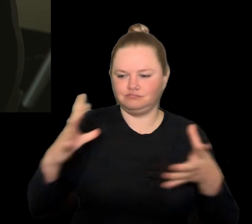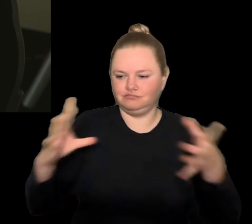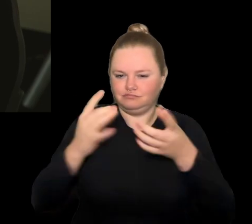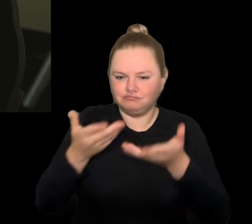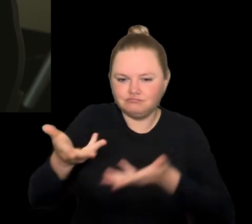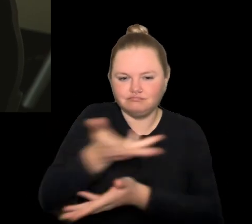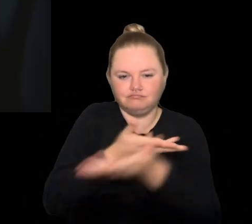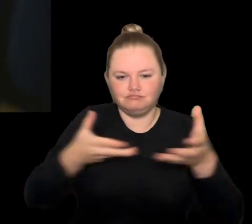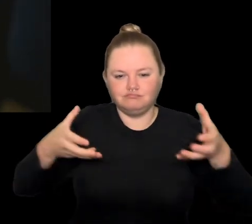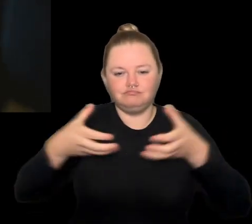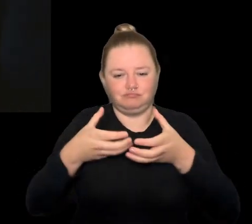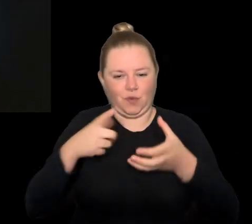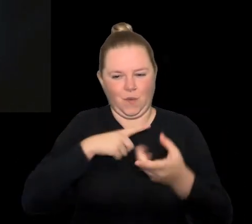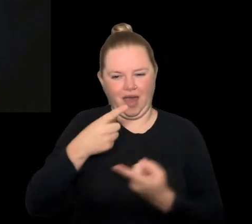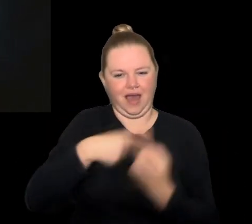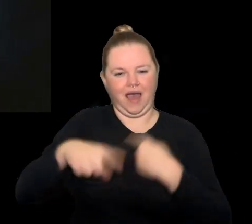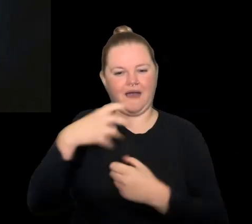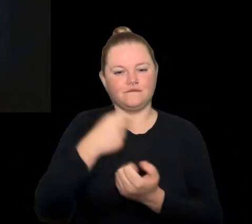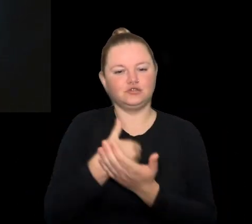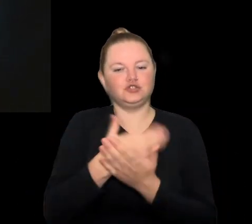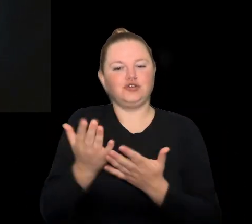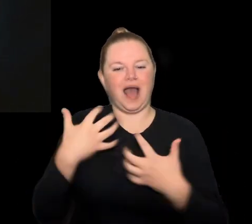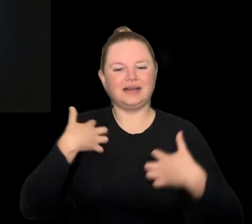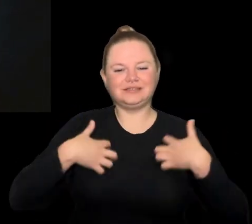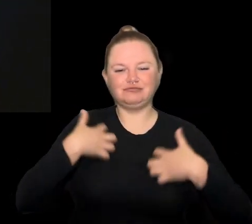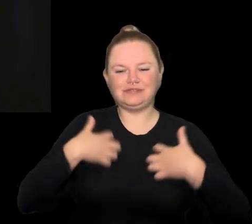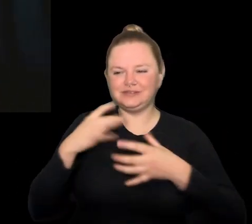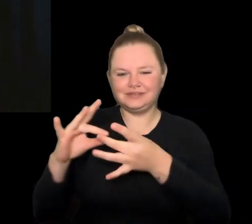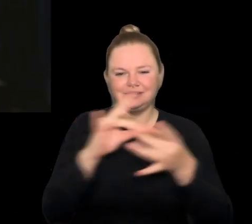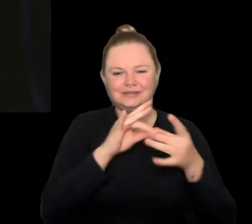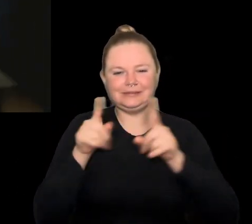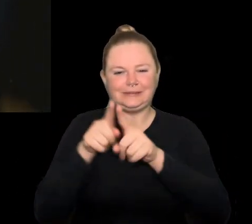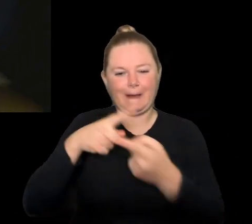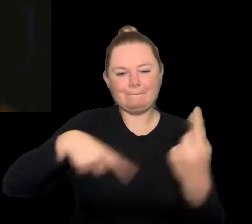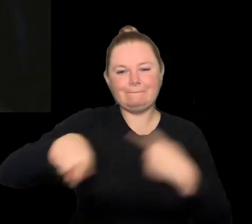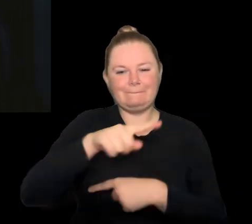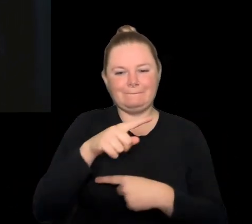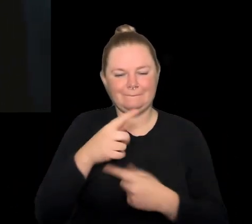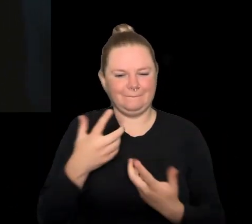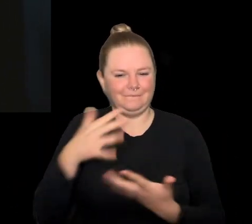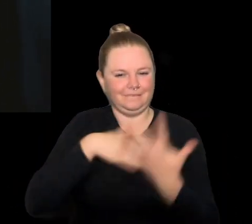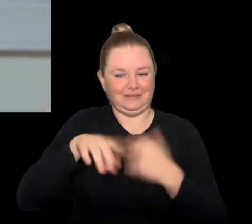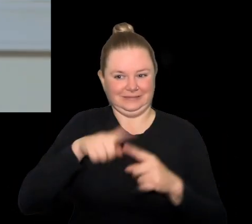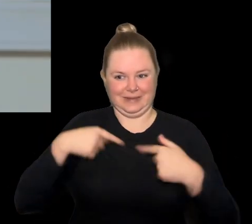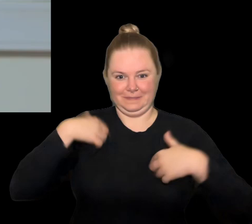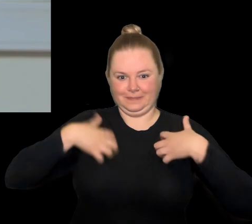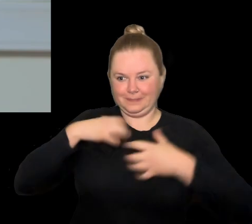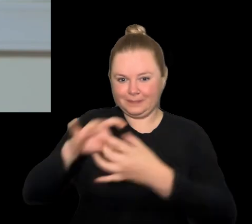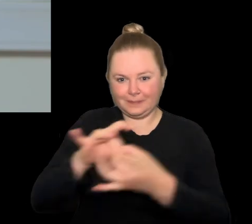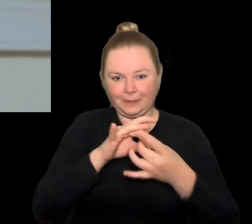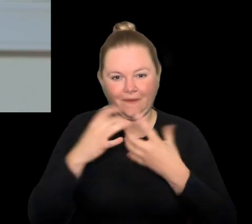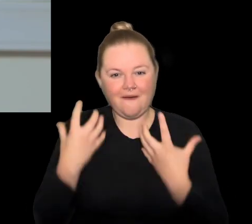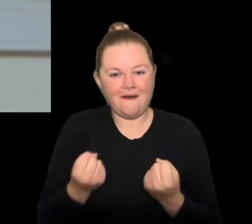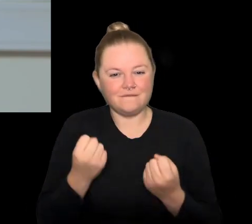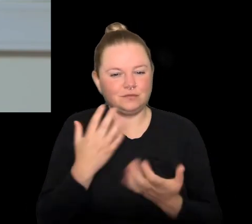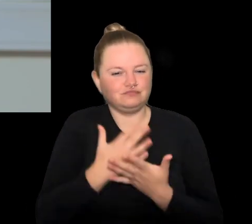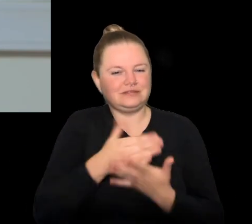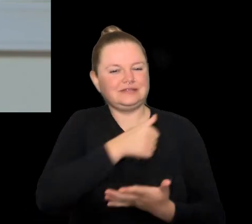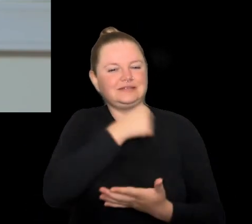shared interests, they probably wouldn't mix otherwise, so that's cool. Their interests are my interests as well. That's quite interesting. We can have a bit of a chat